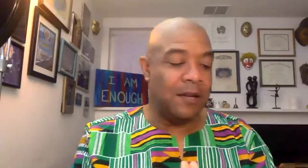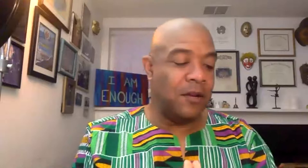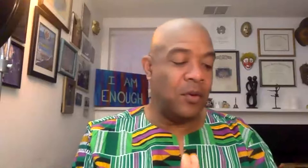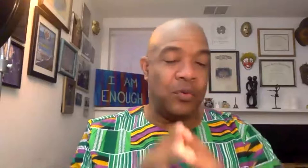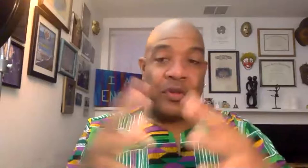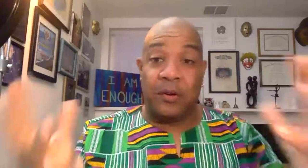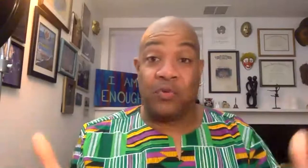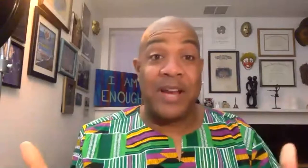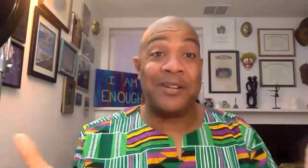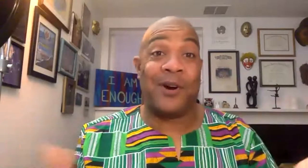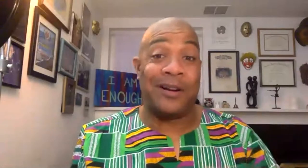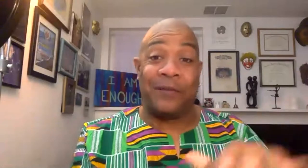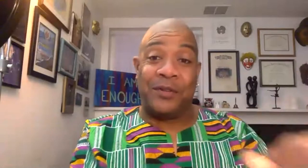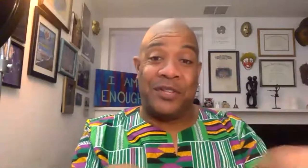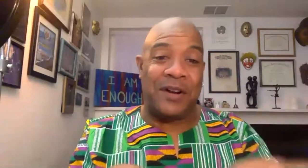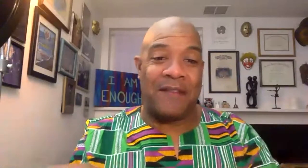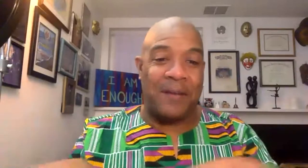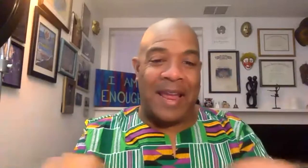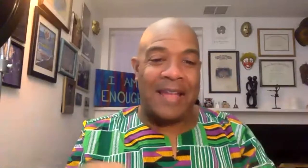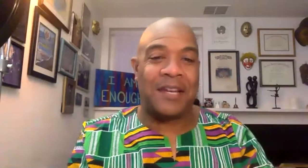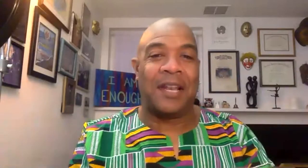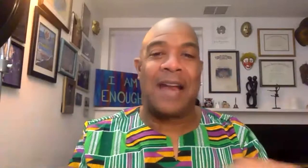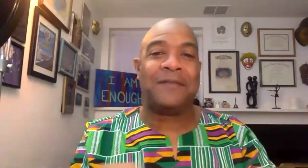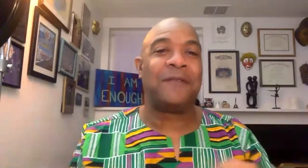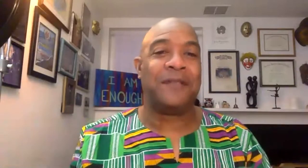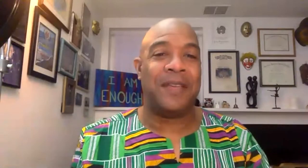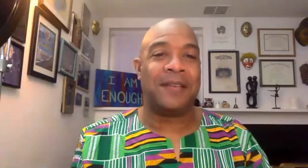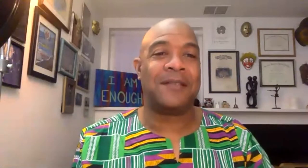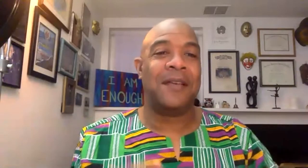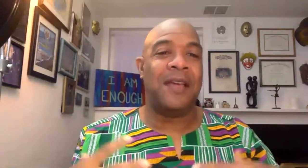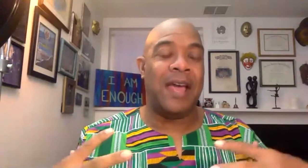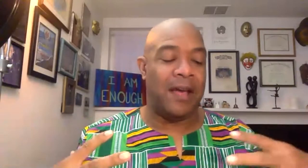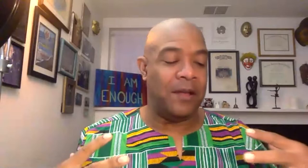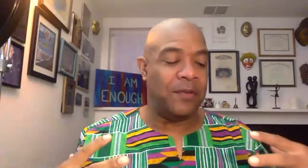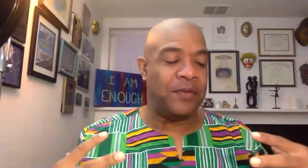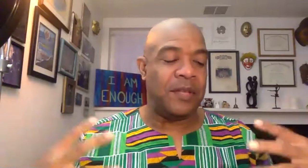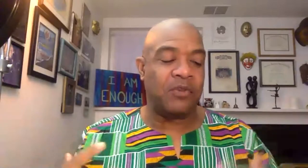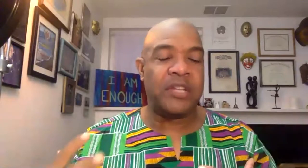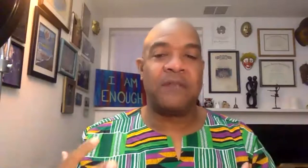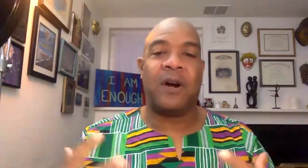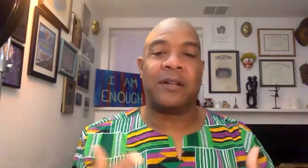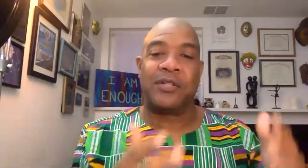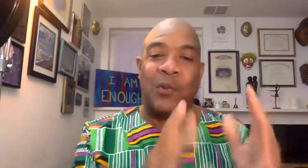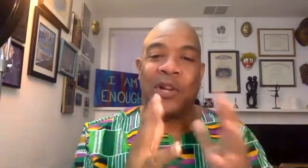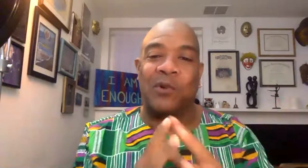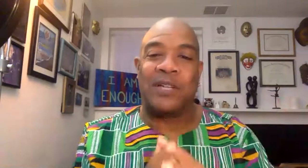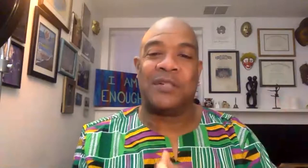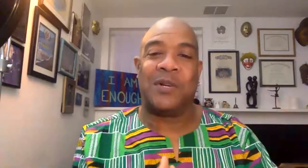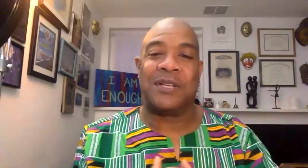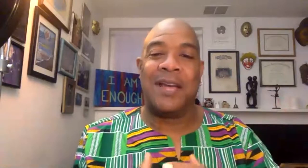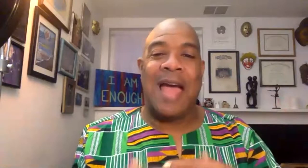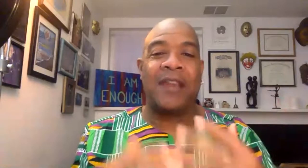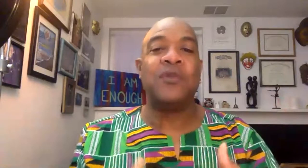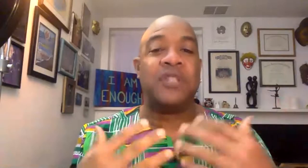In the creation of art, you see there, I've got my hands in a lot of different things. In the creation of art, there's one of the questions